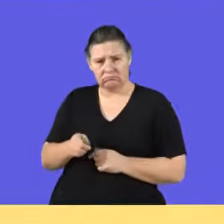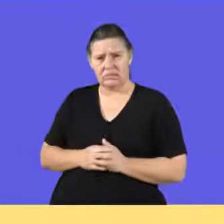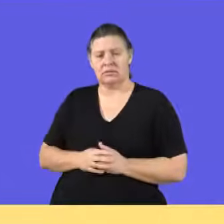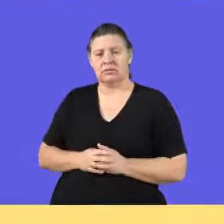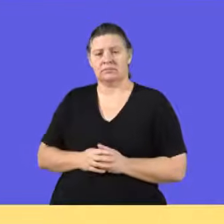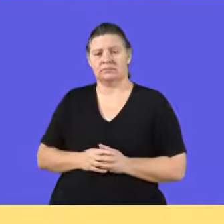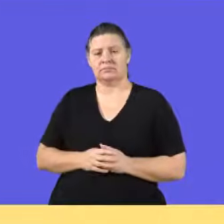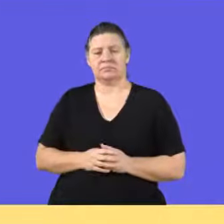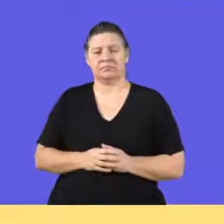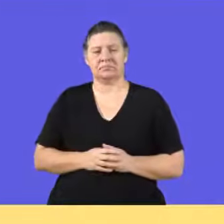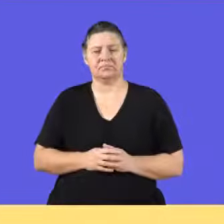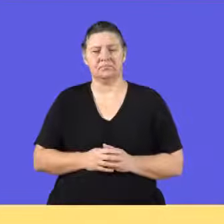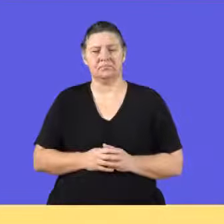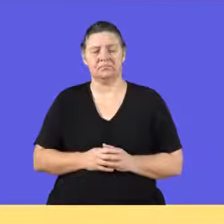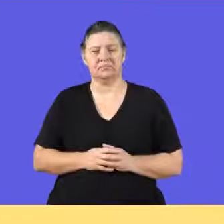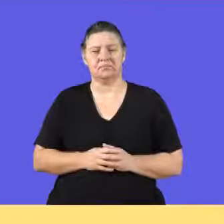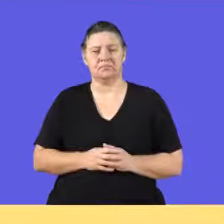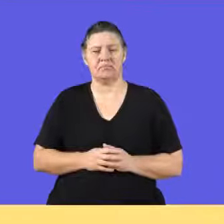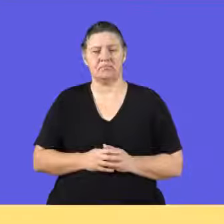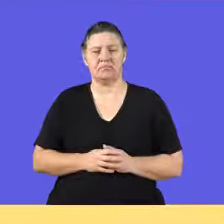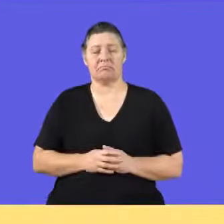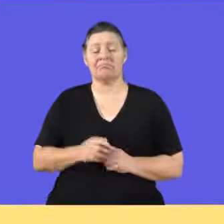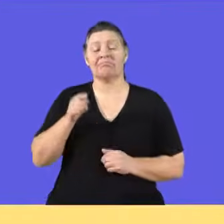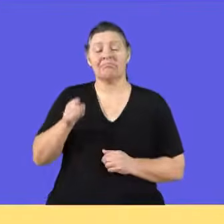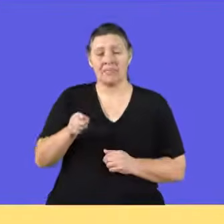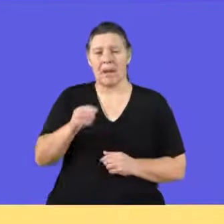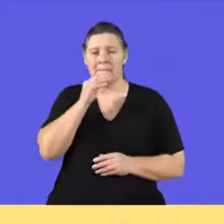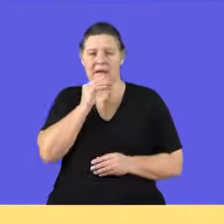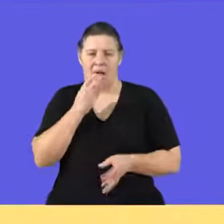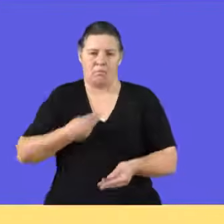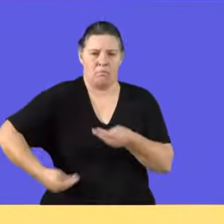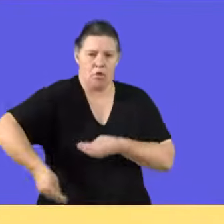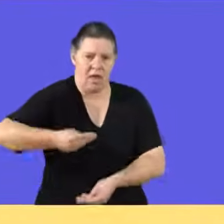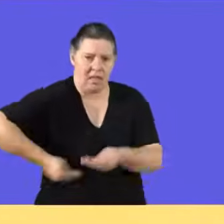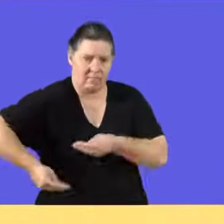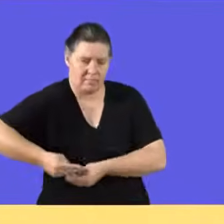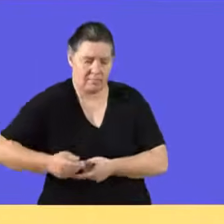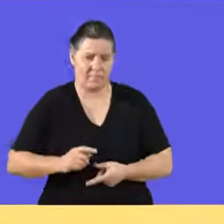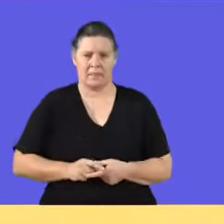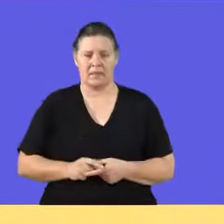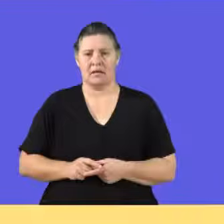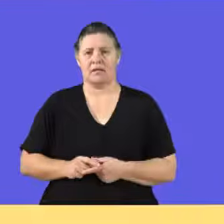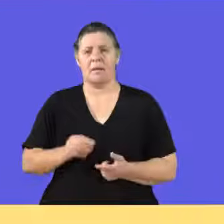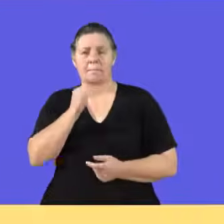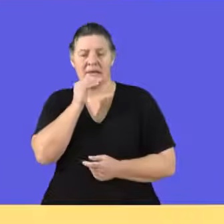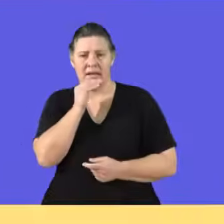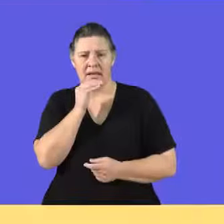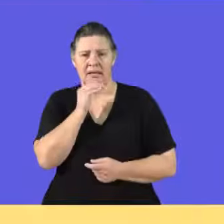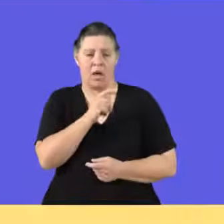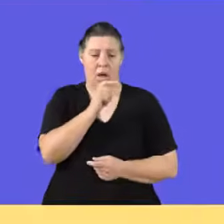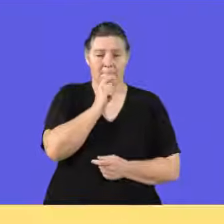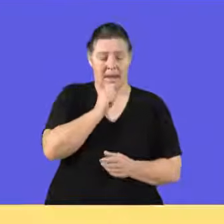ethical behavior, what is an ethical behavior? An ethical behavior will include